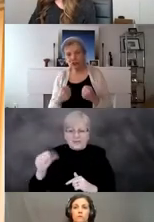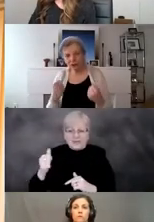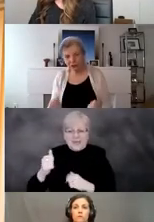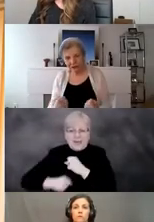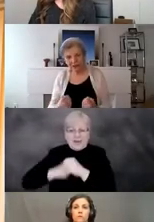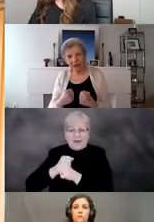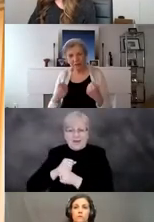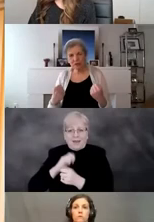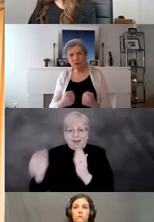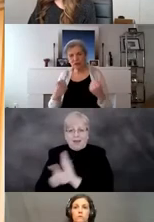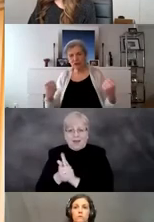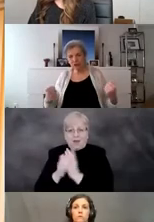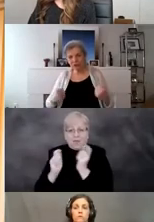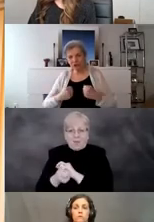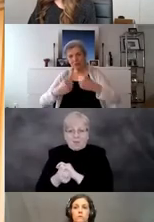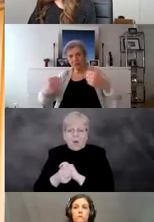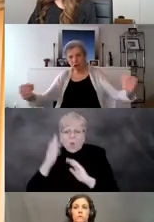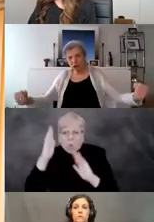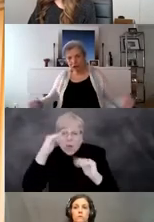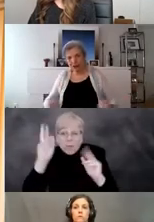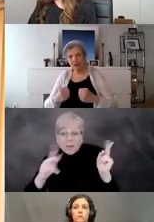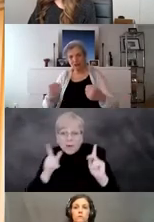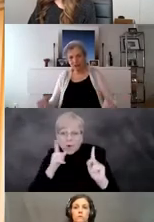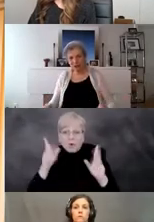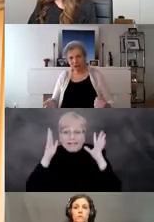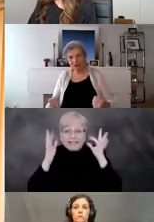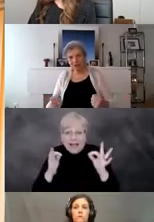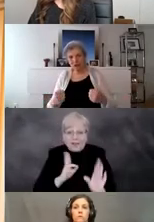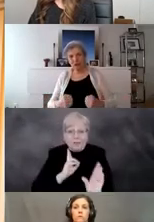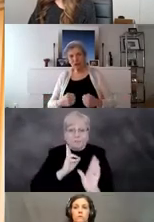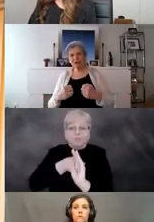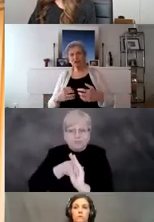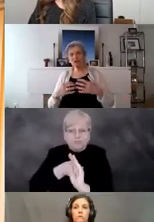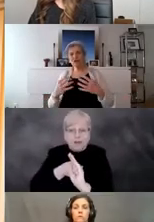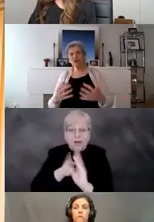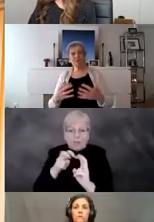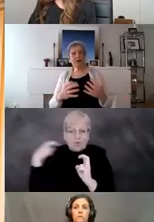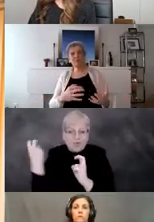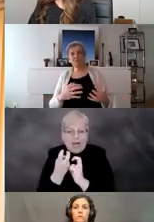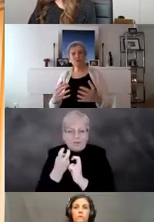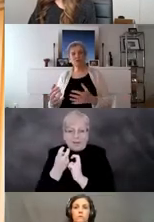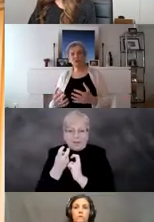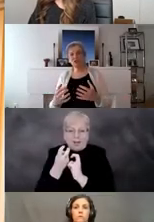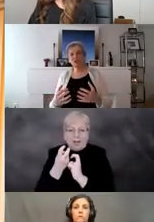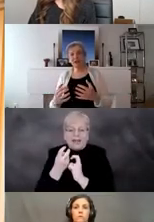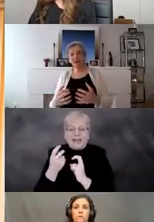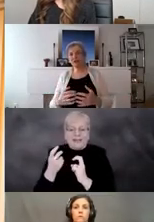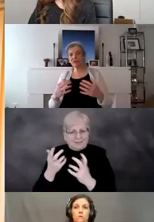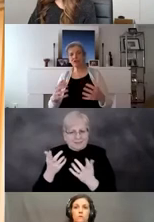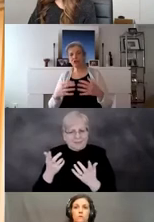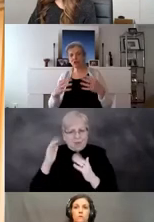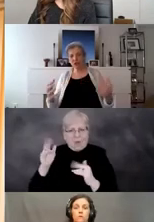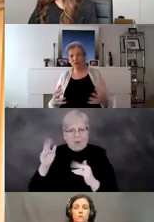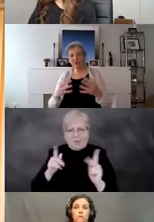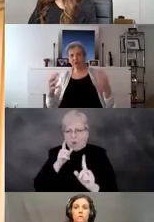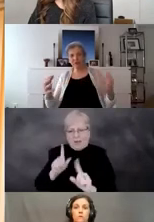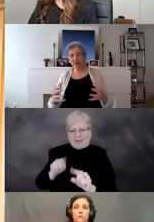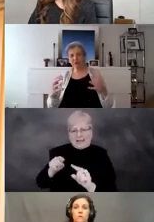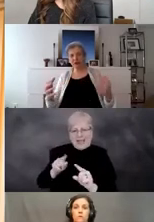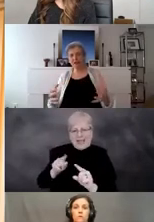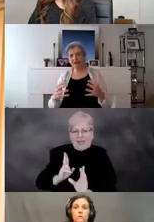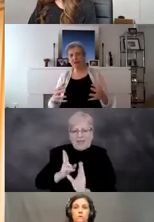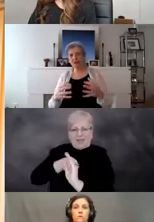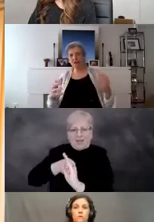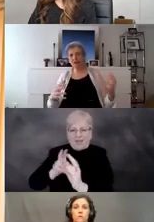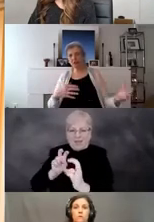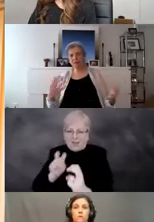enjoy the opportunity of coming around the table with those who did papers in these areas first sharing their